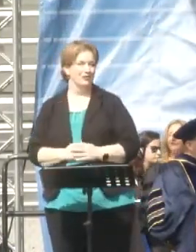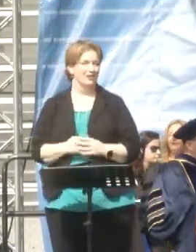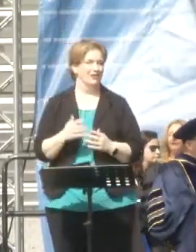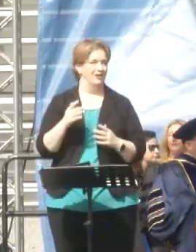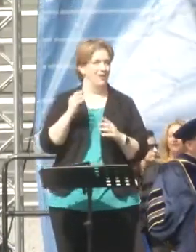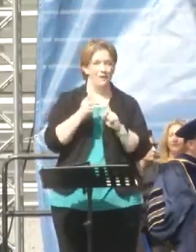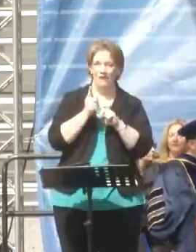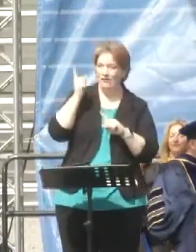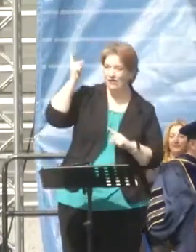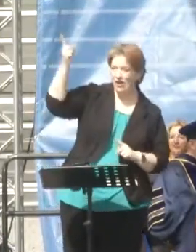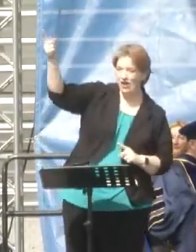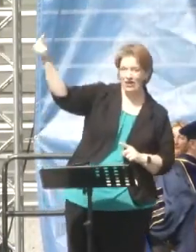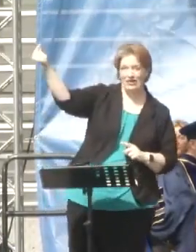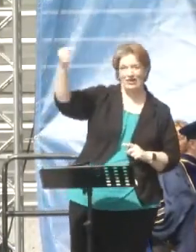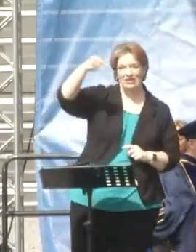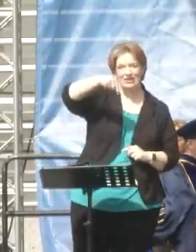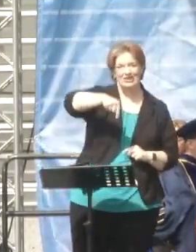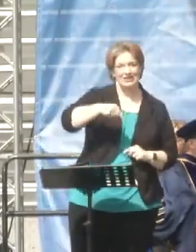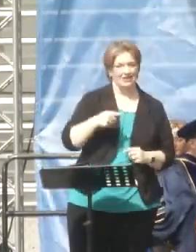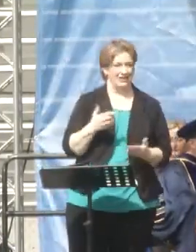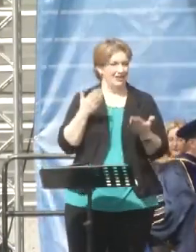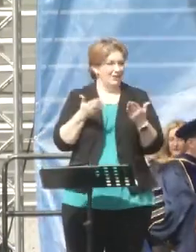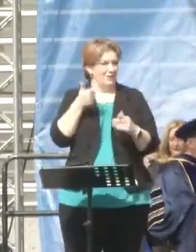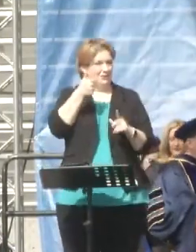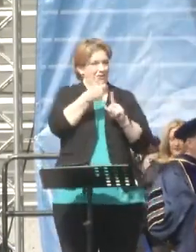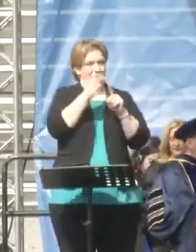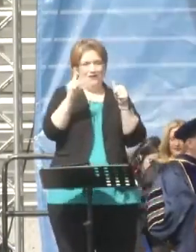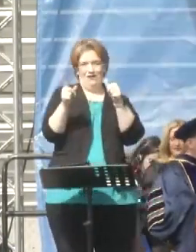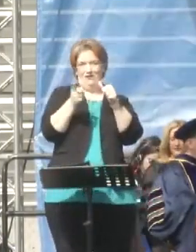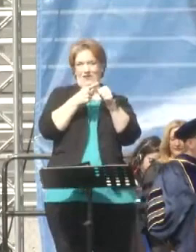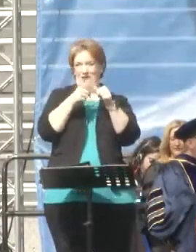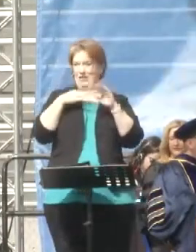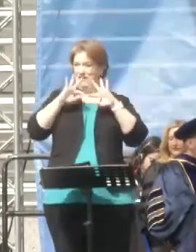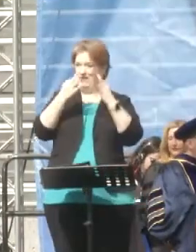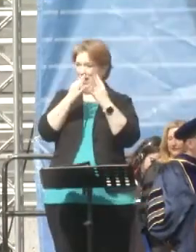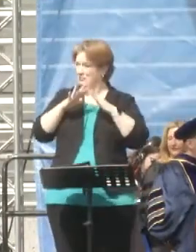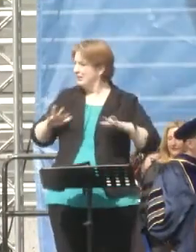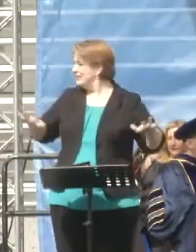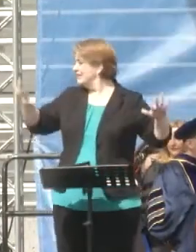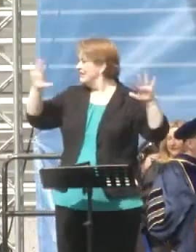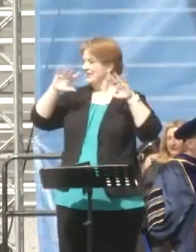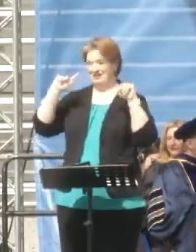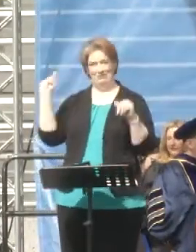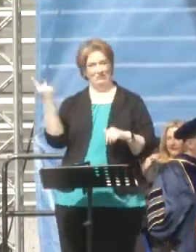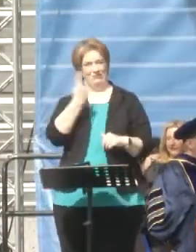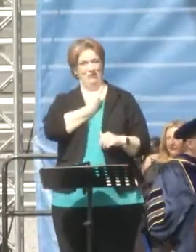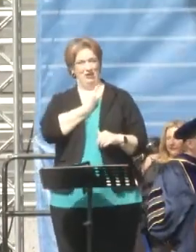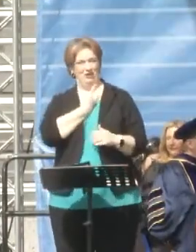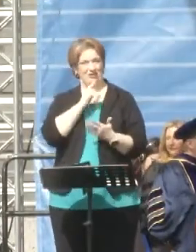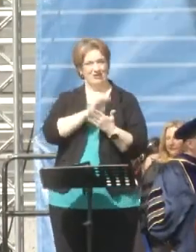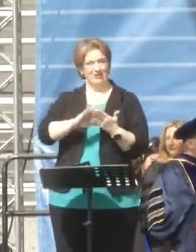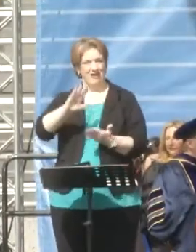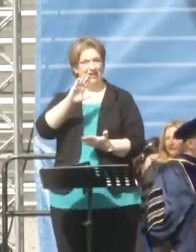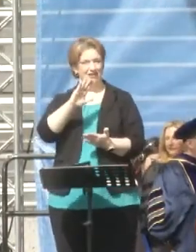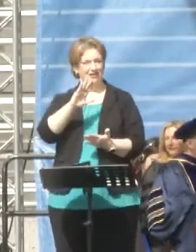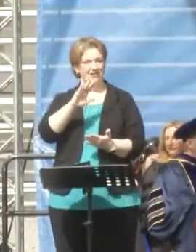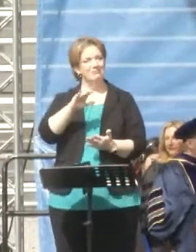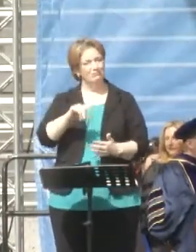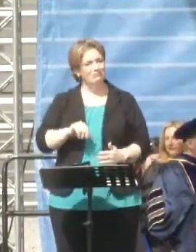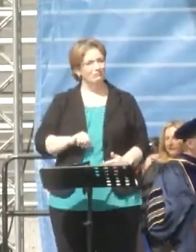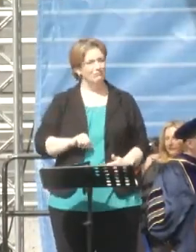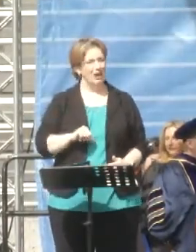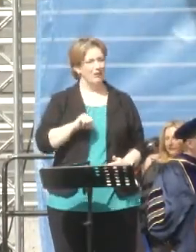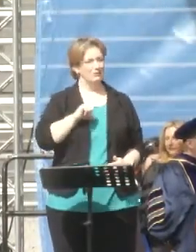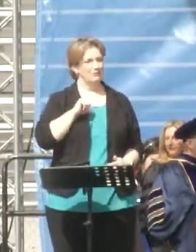away, or the first in your family to go to college. Today, you can feel the pride that comes from